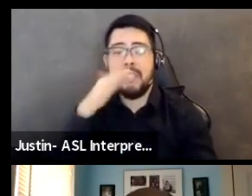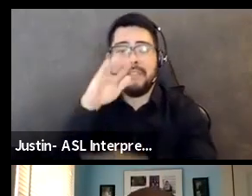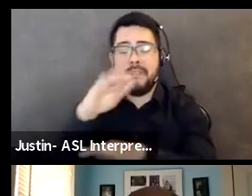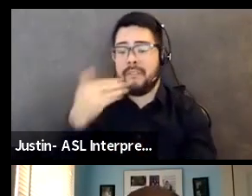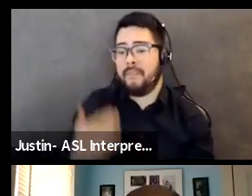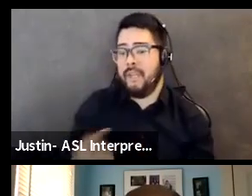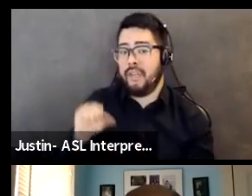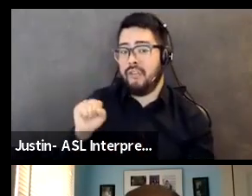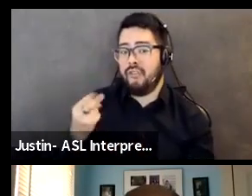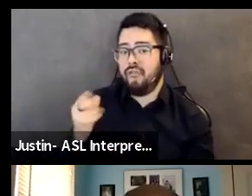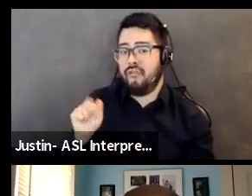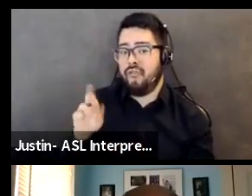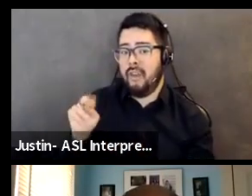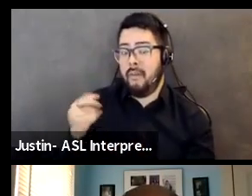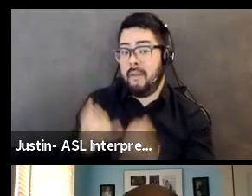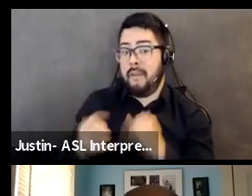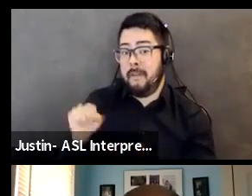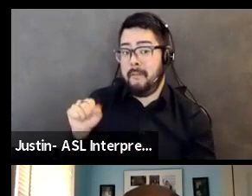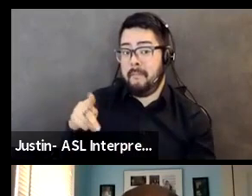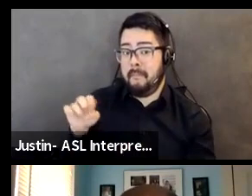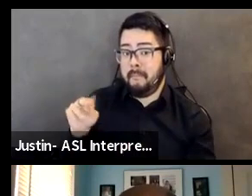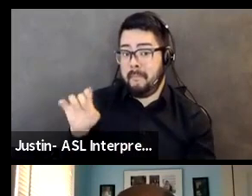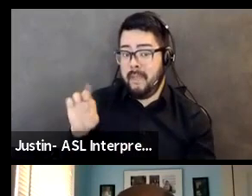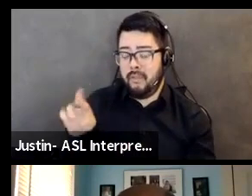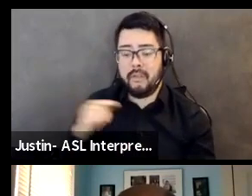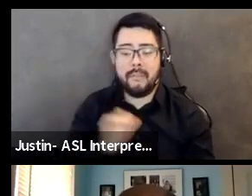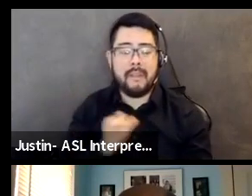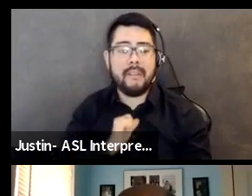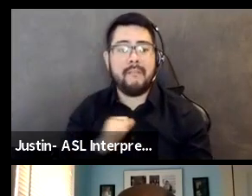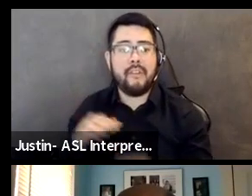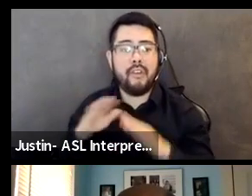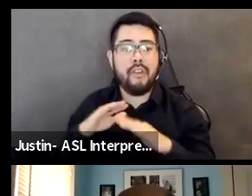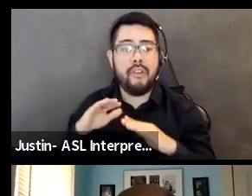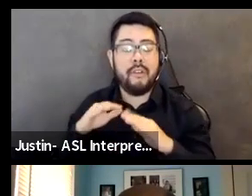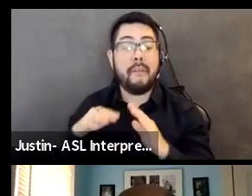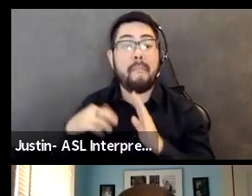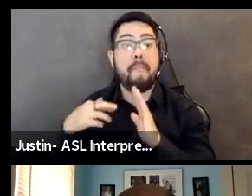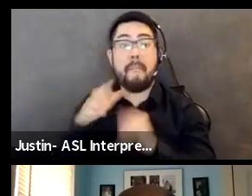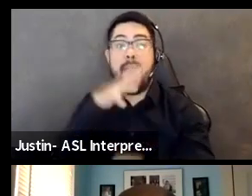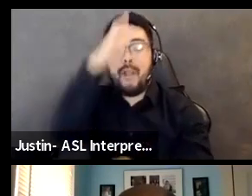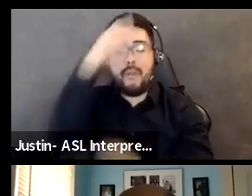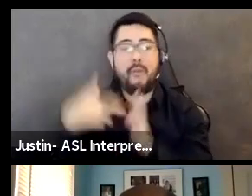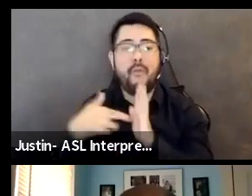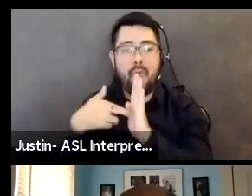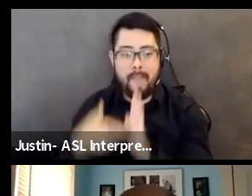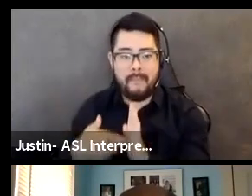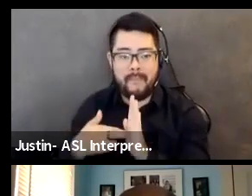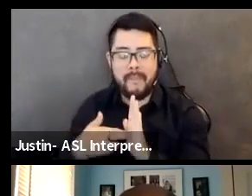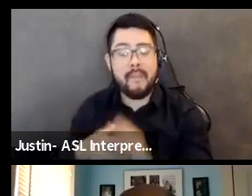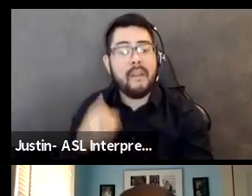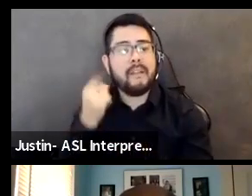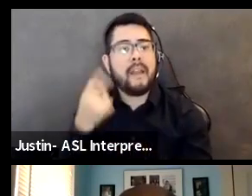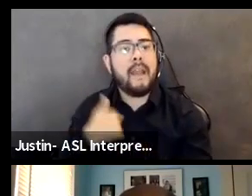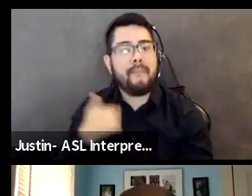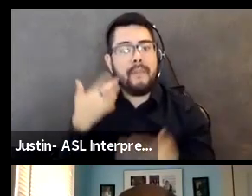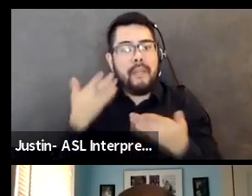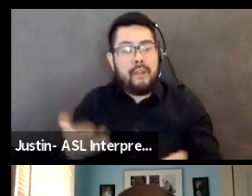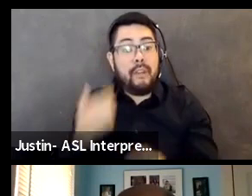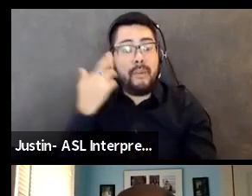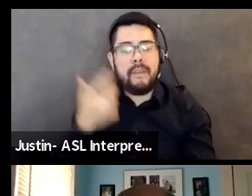my name is sharon spencer i am a parent rep on the mount greenwood lsc i wanted to come to you today to ask the board to